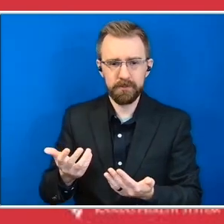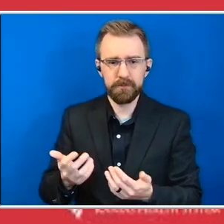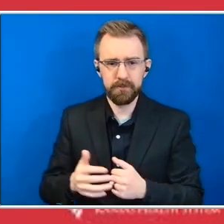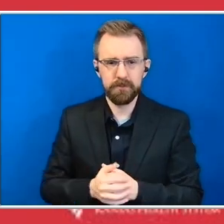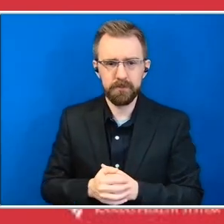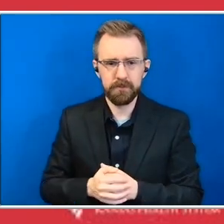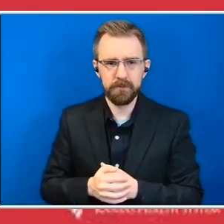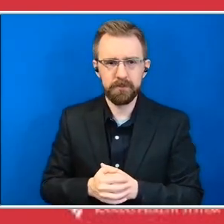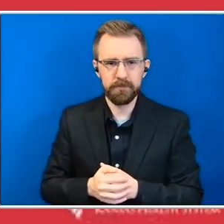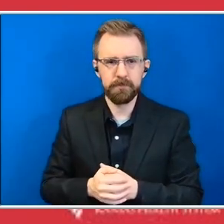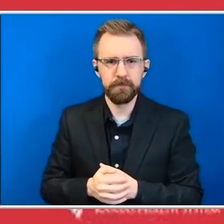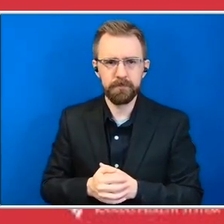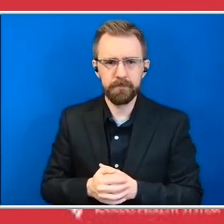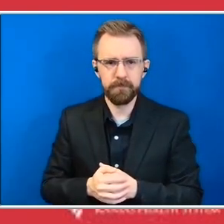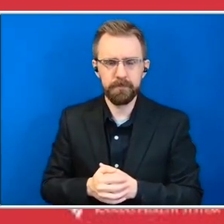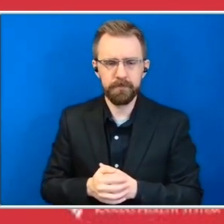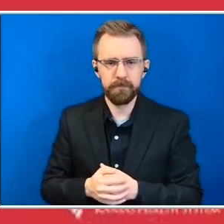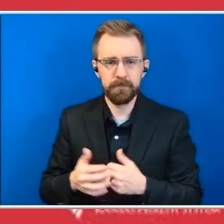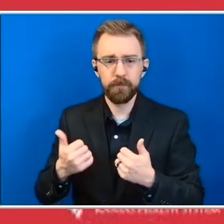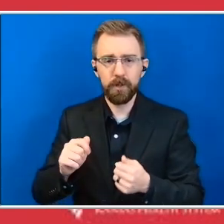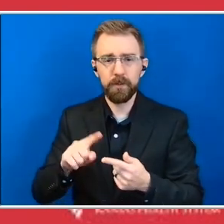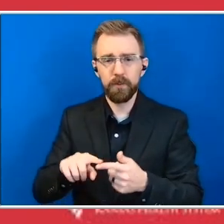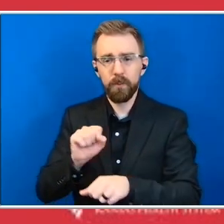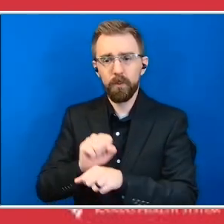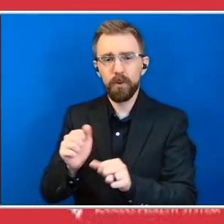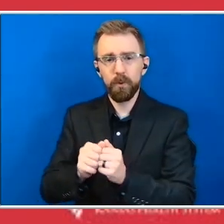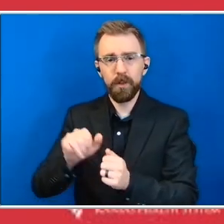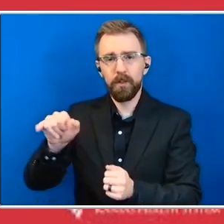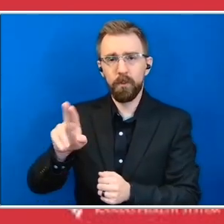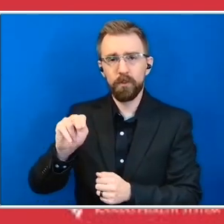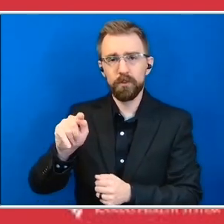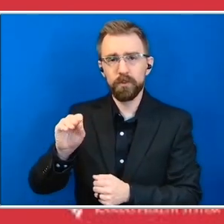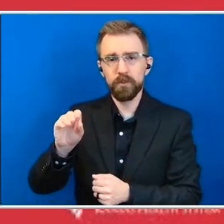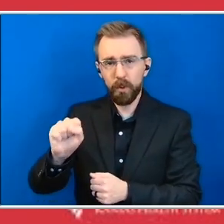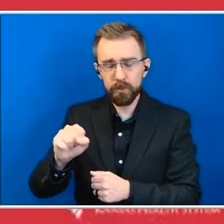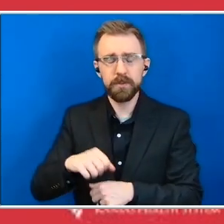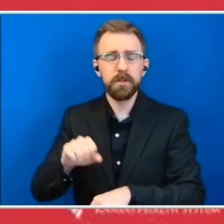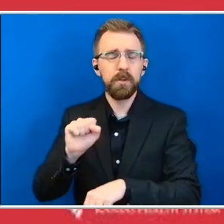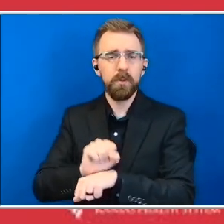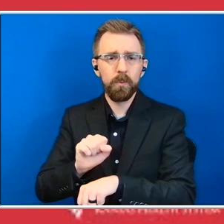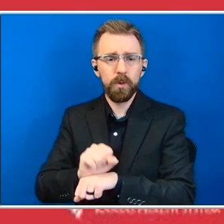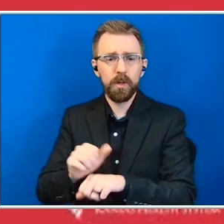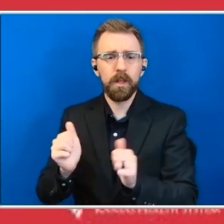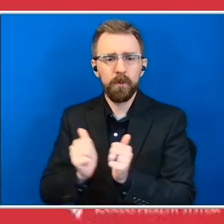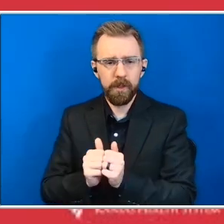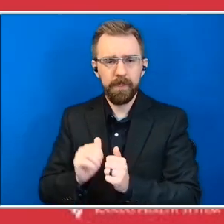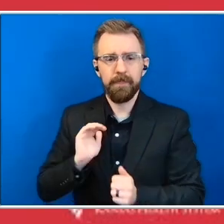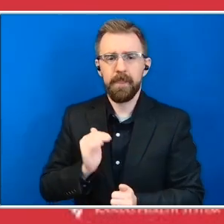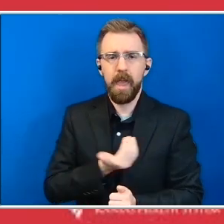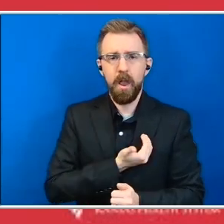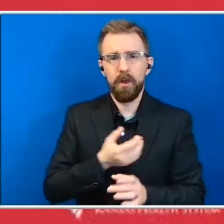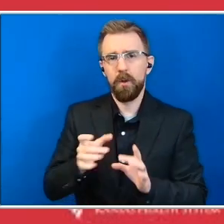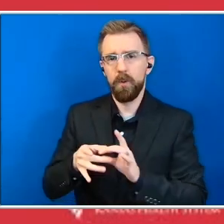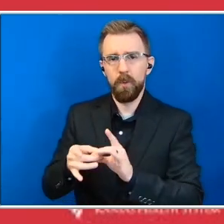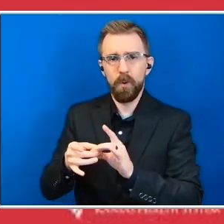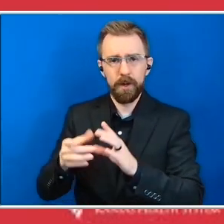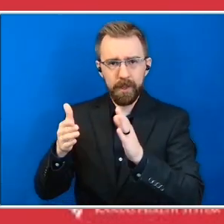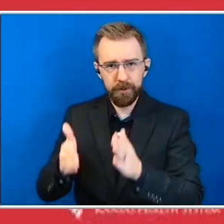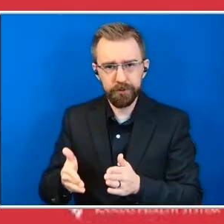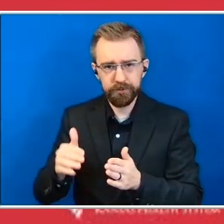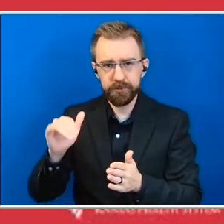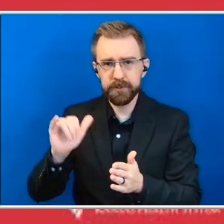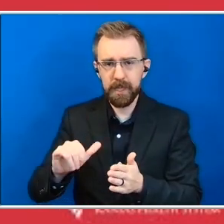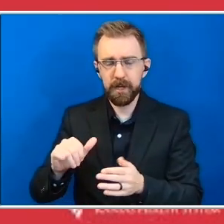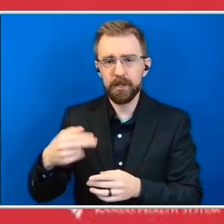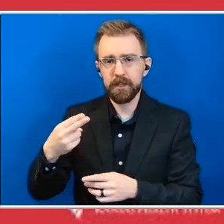is by working with juntos, by working with our coordinators that are Hispanic